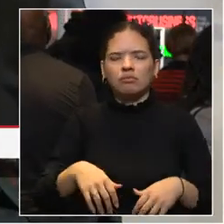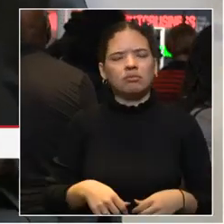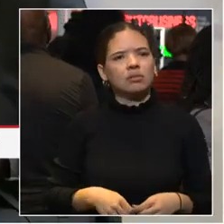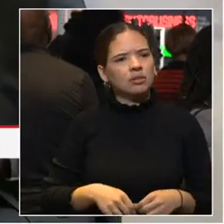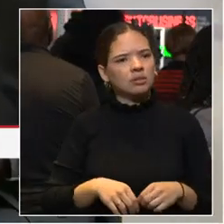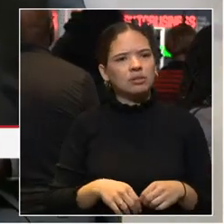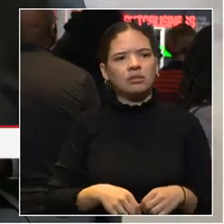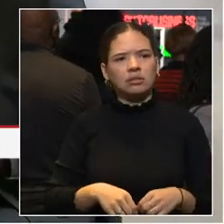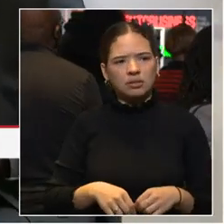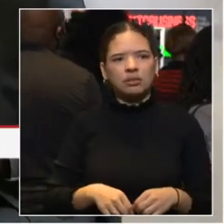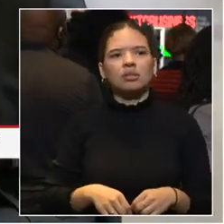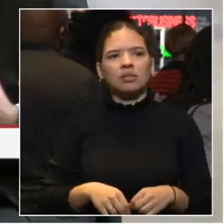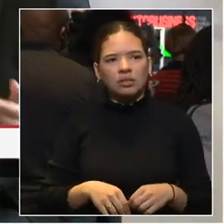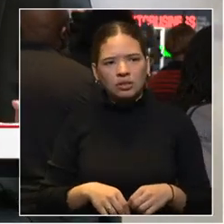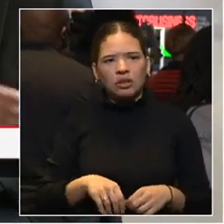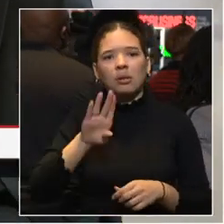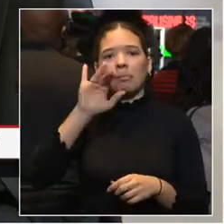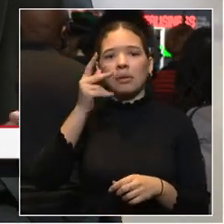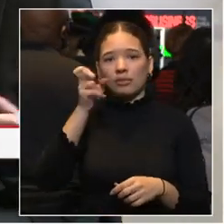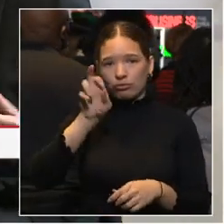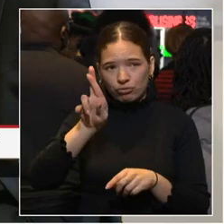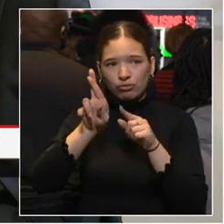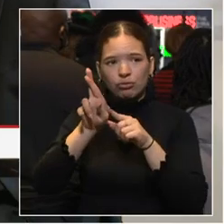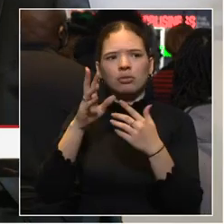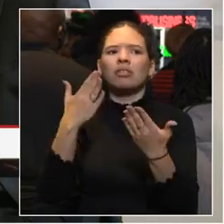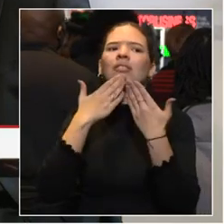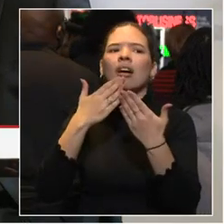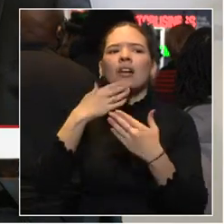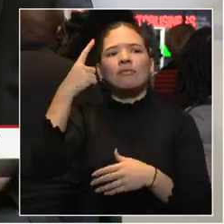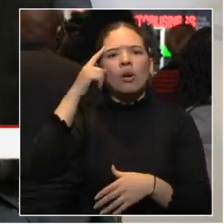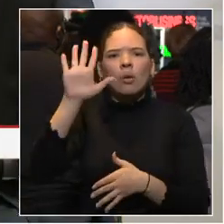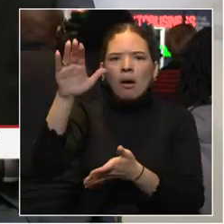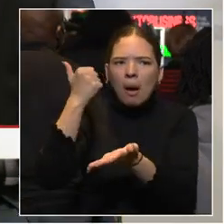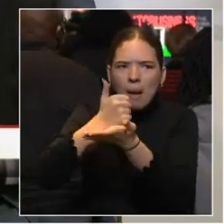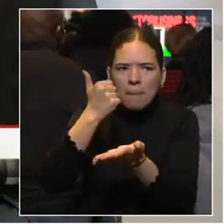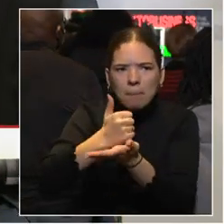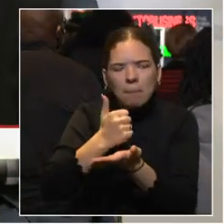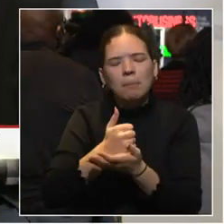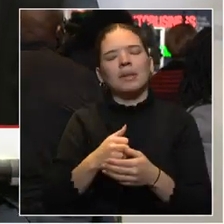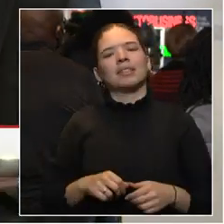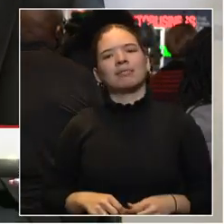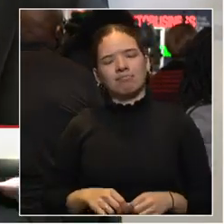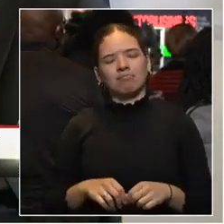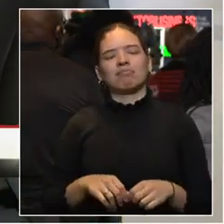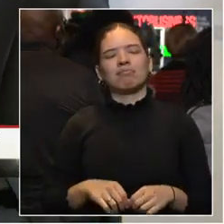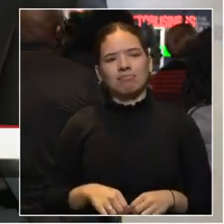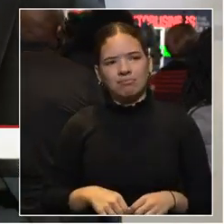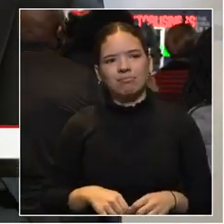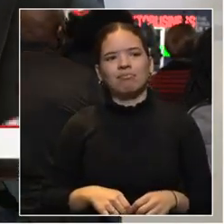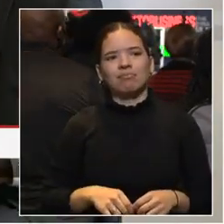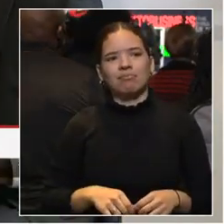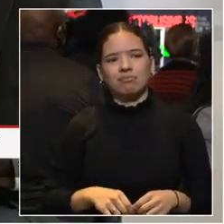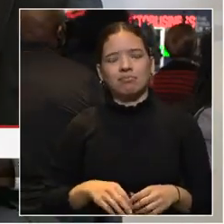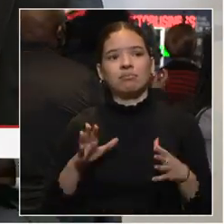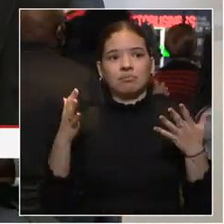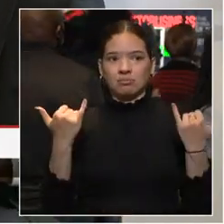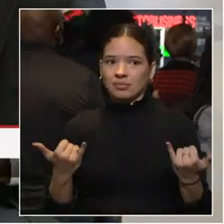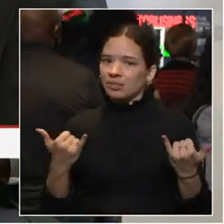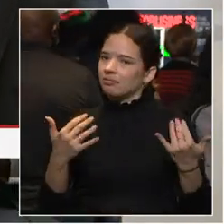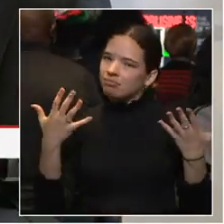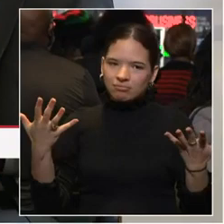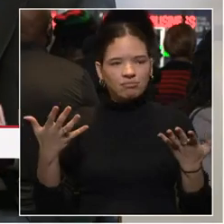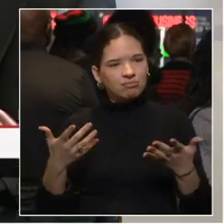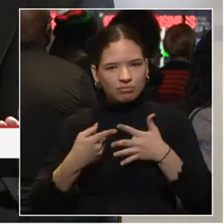Baker at the Congressional Award. Thank you again for everything you have done for Deanwood. And with that being said, we can just jump right into